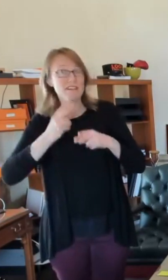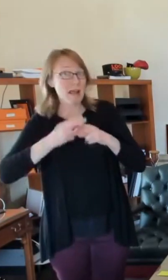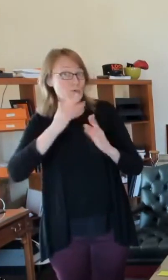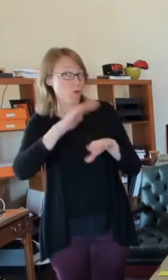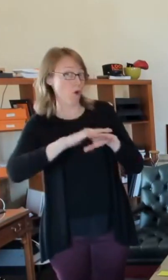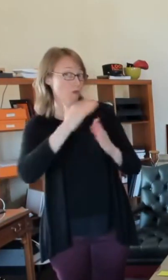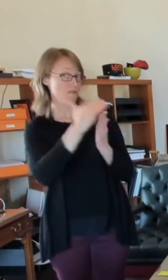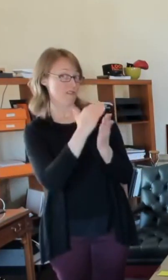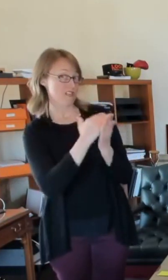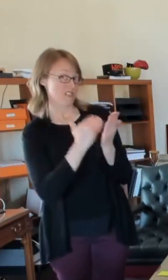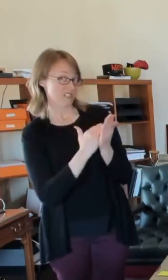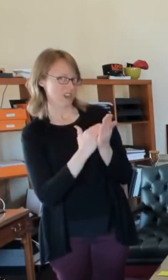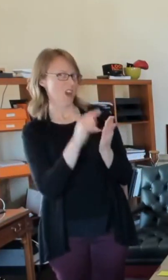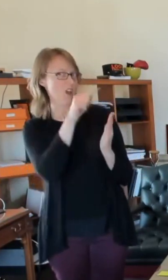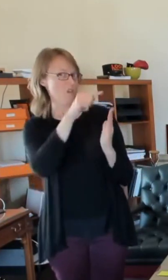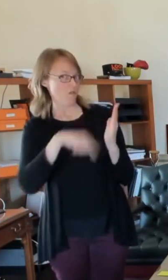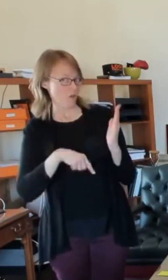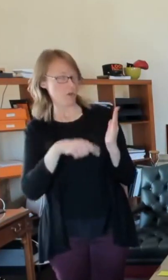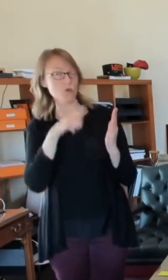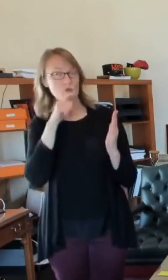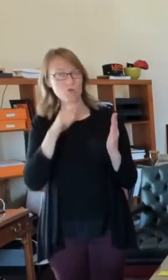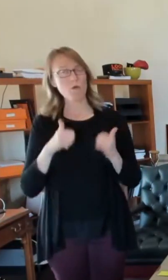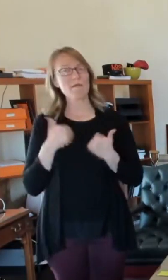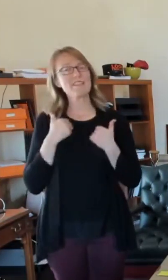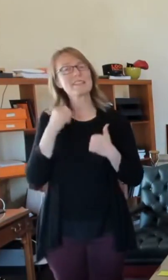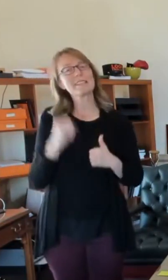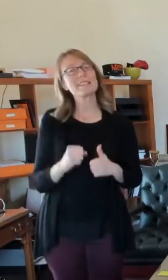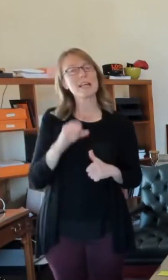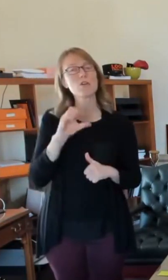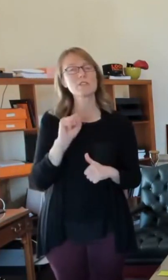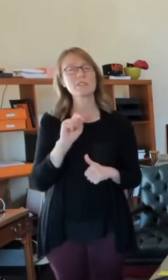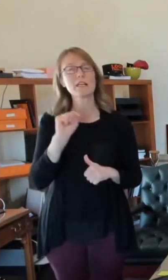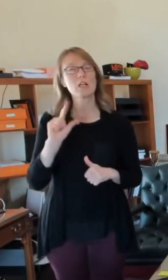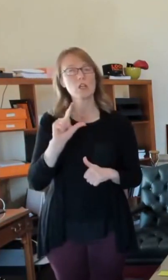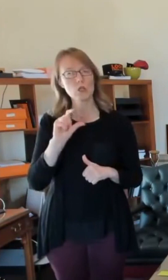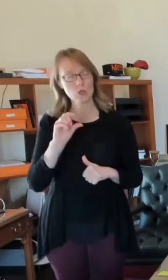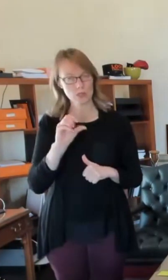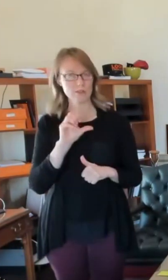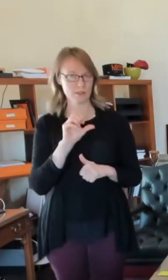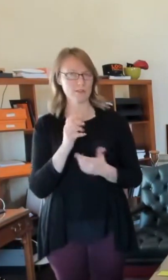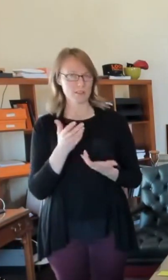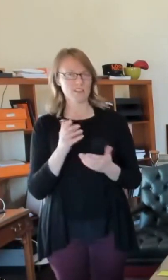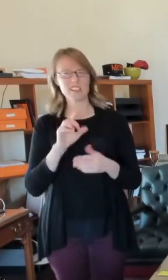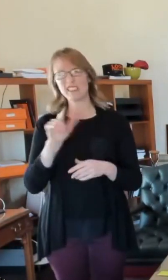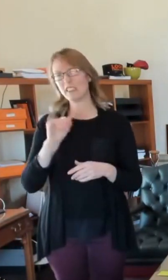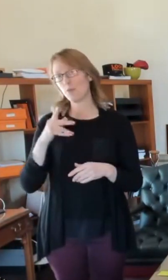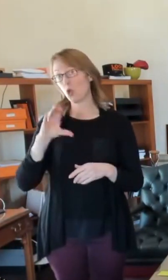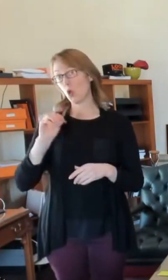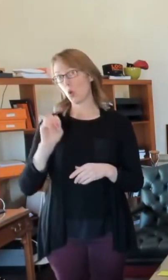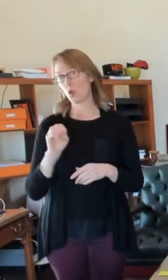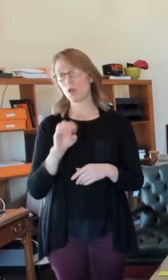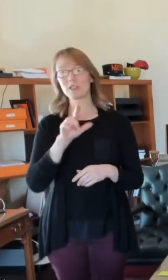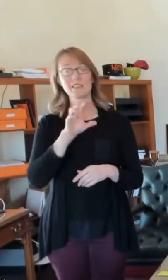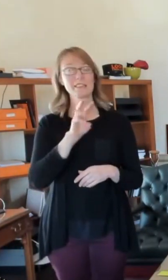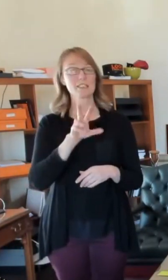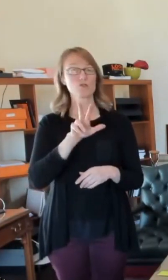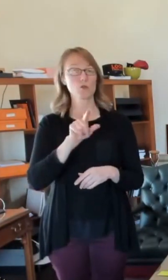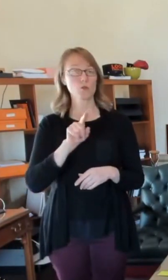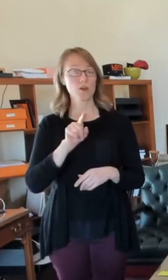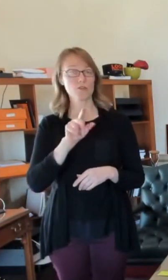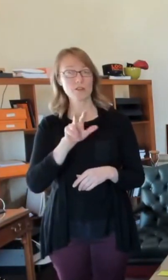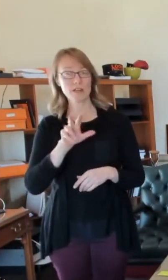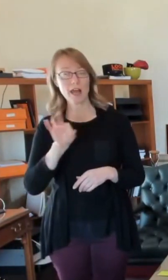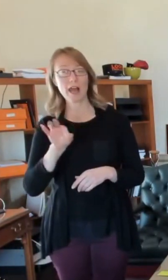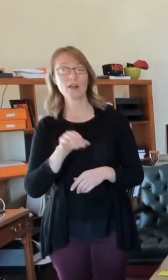who are in zip codes in South St. Louis, such as, I may have missed 63139,